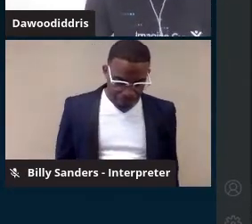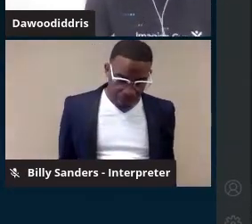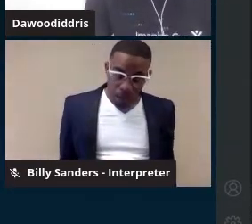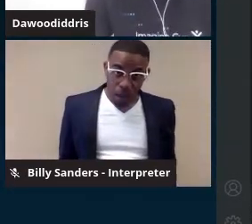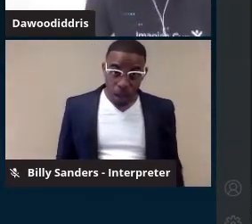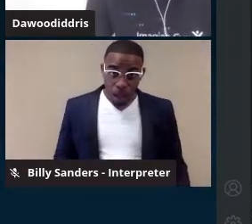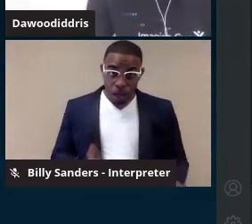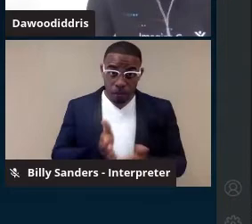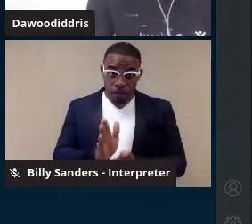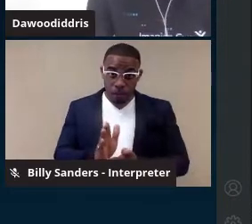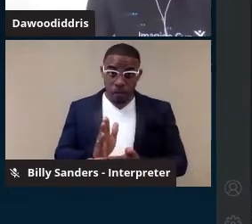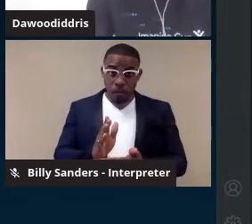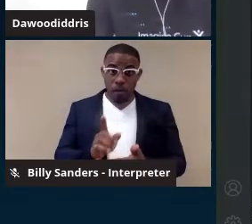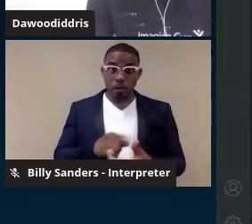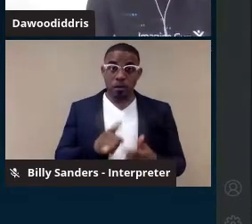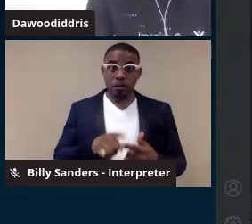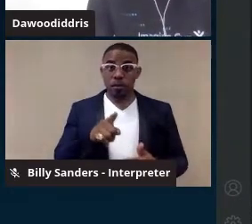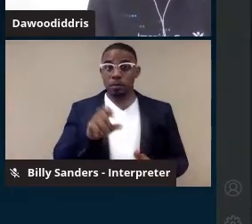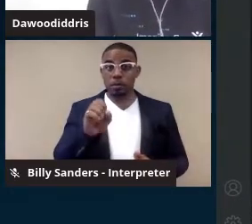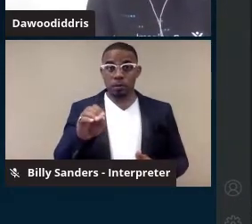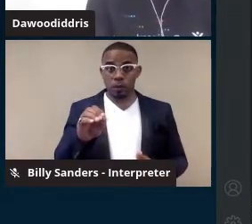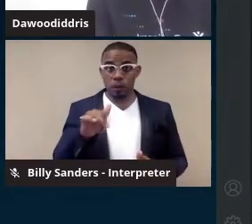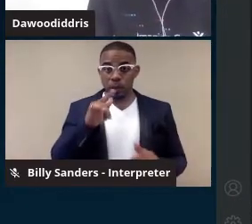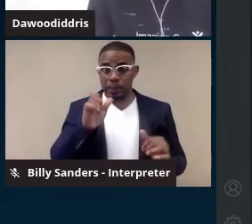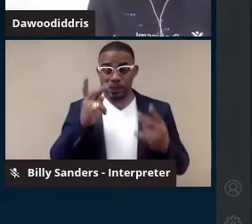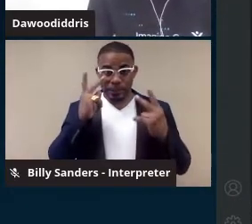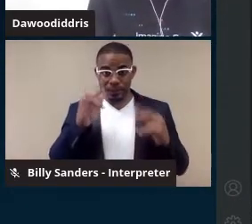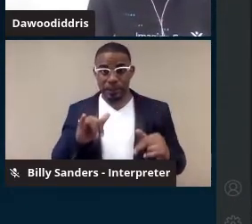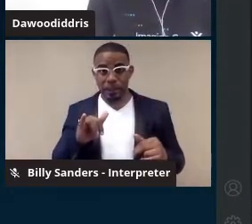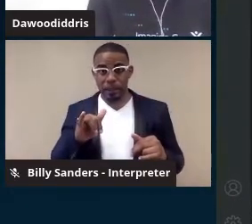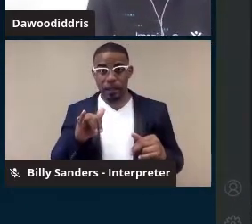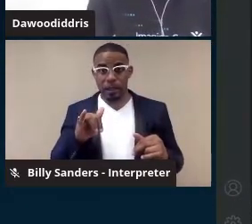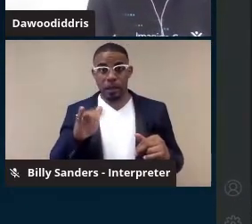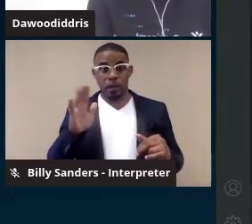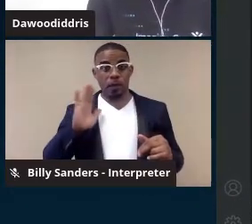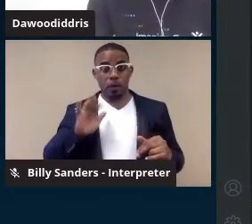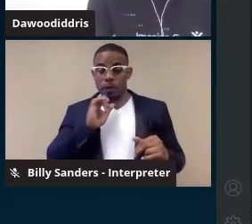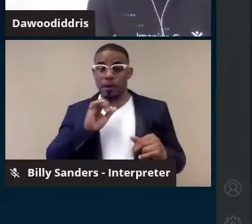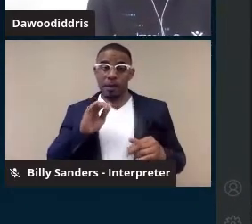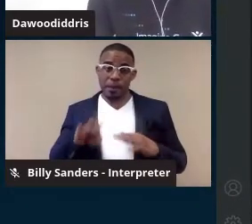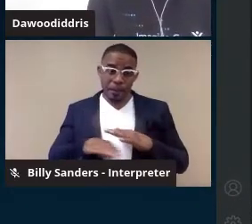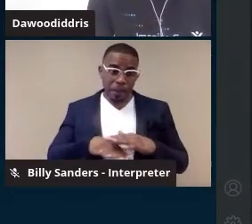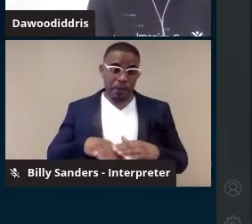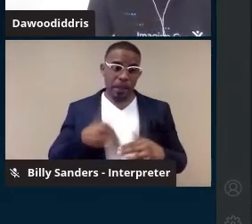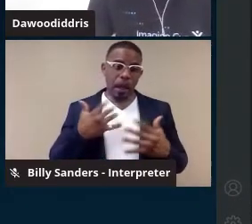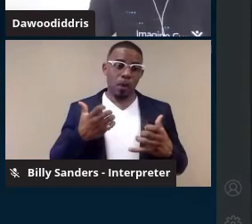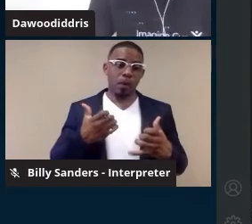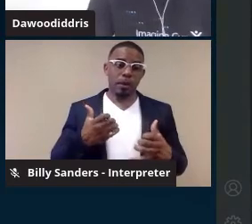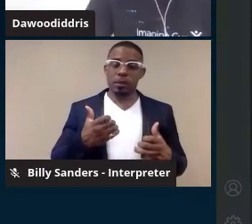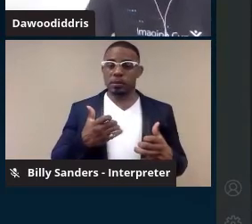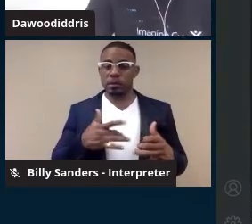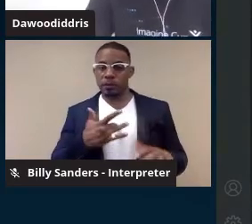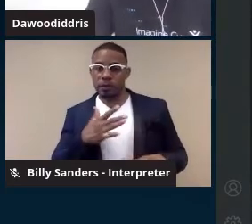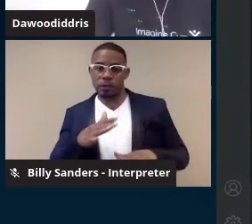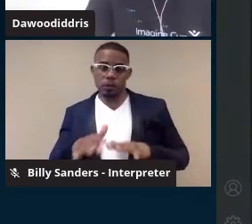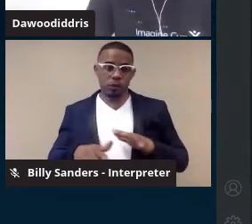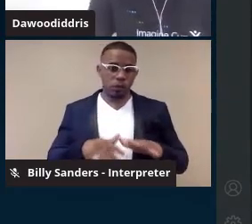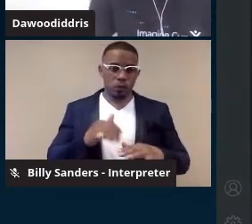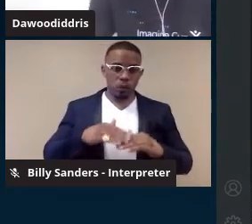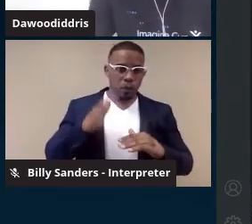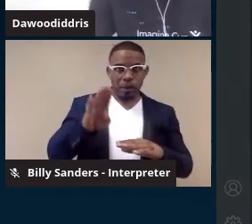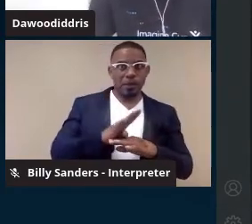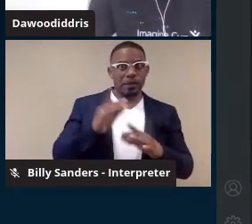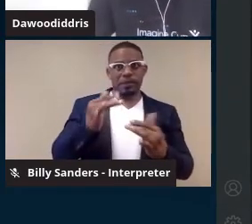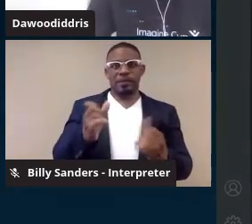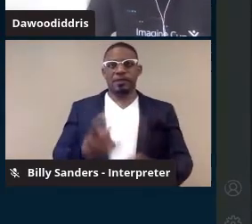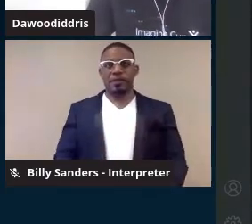All right, then, so you can see that the format is basically the same. I want you to feel this is way easy to learn,